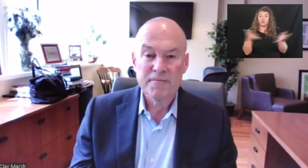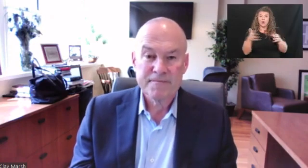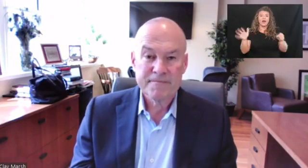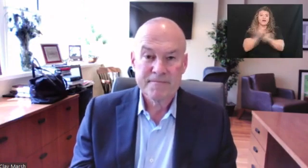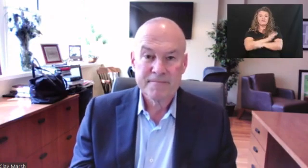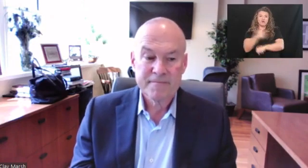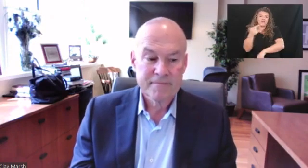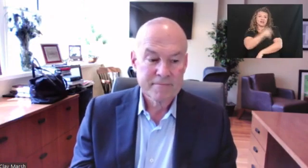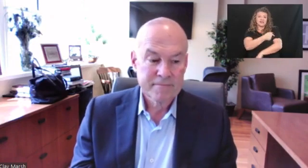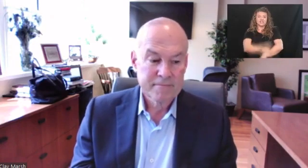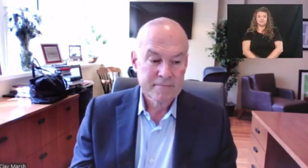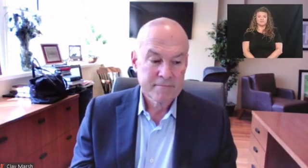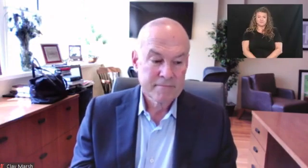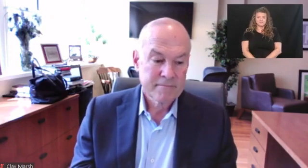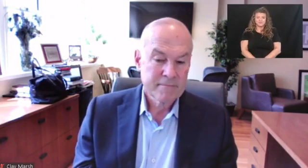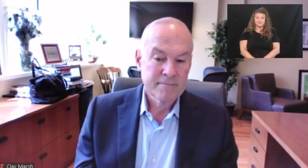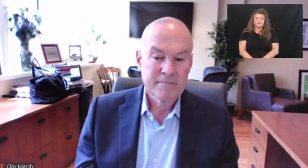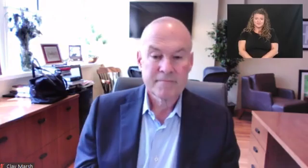Thank you.